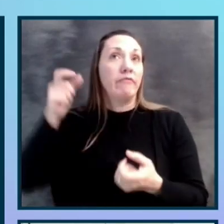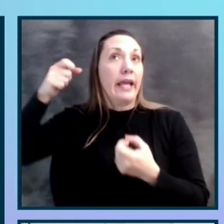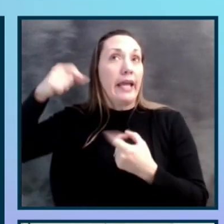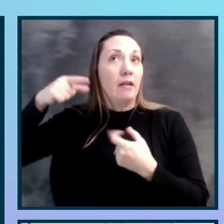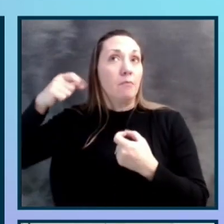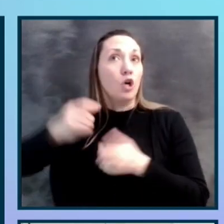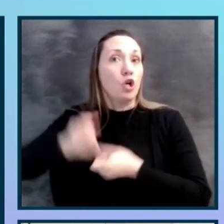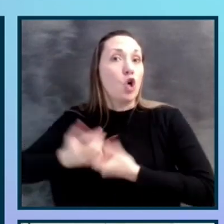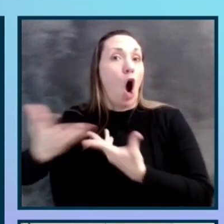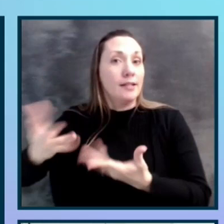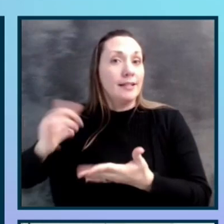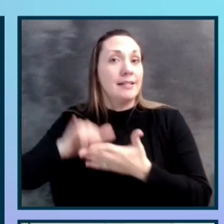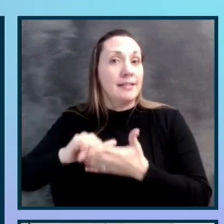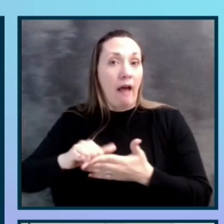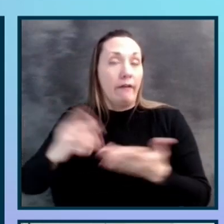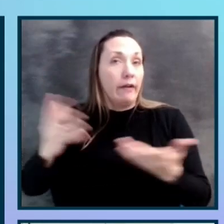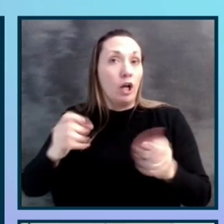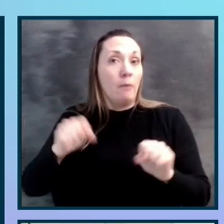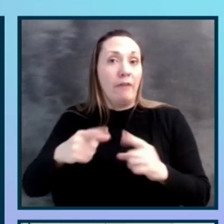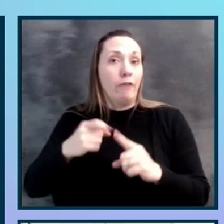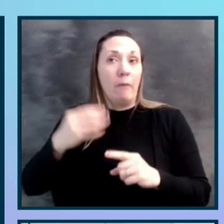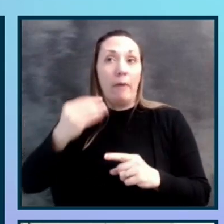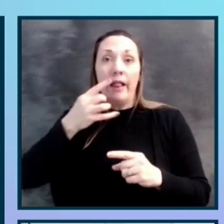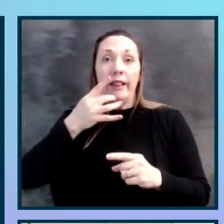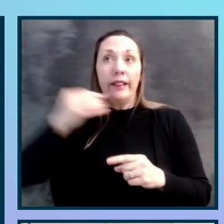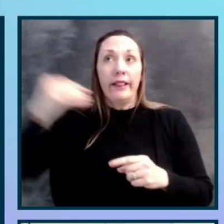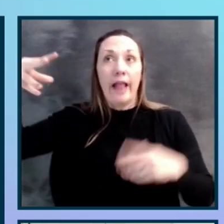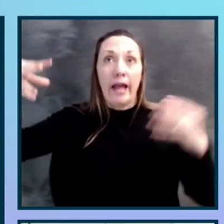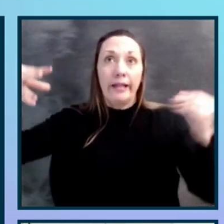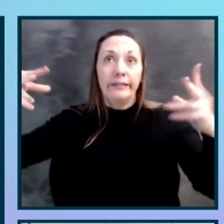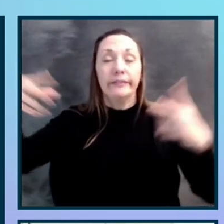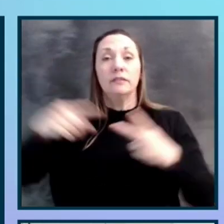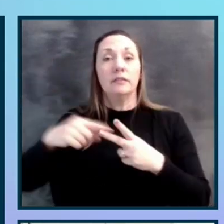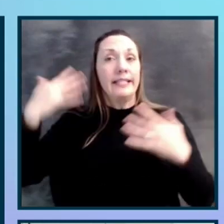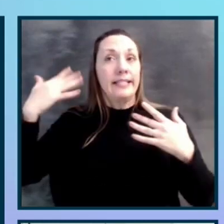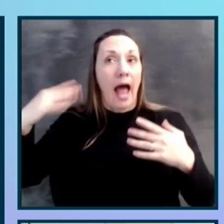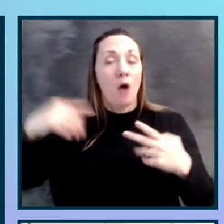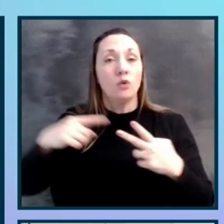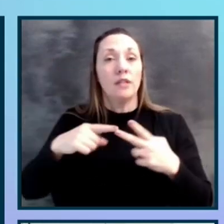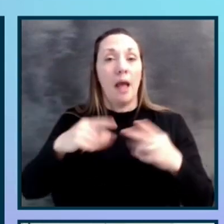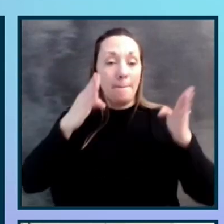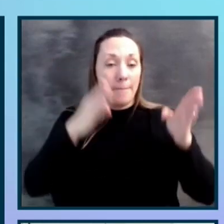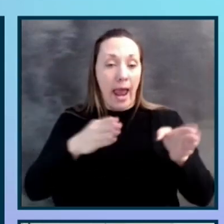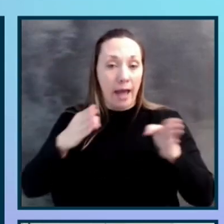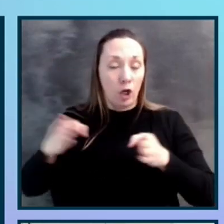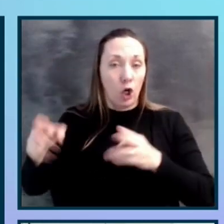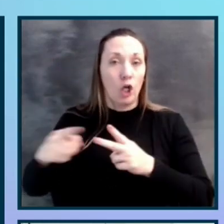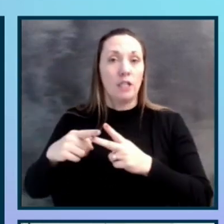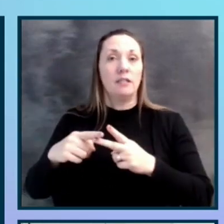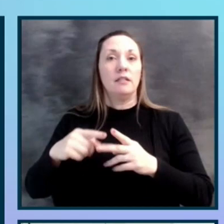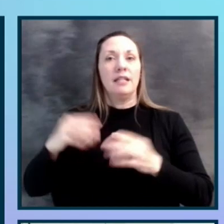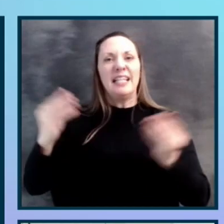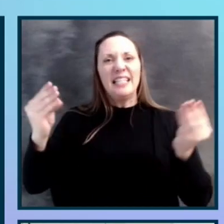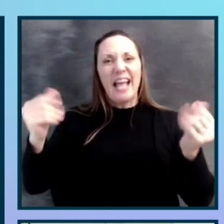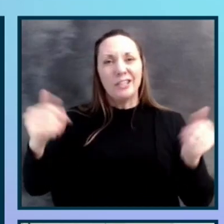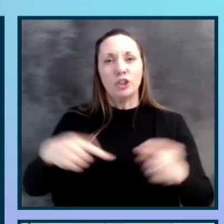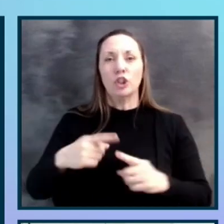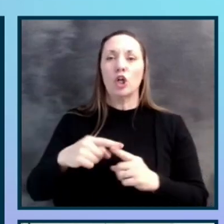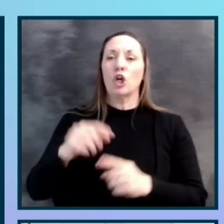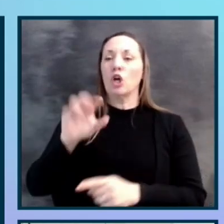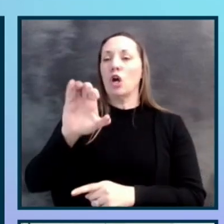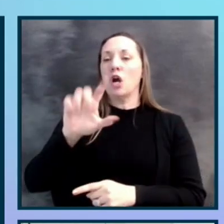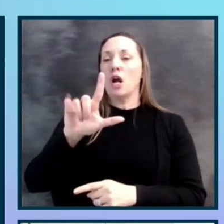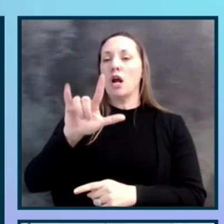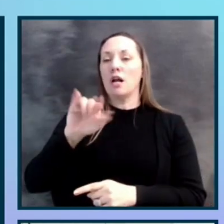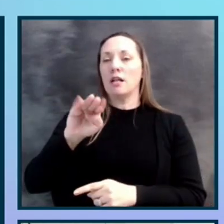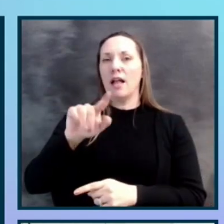sensory overload can range from light, sounds, patterns, textures, climate, whether that's humidity or temperature